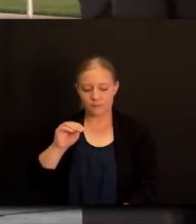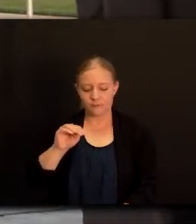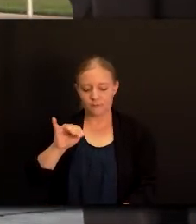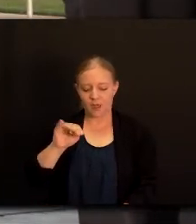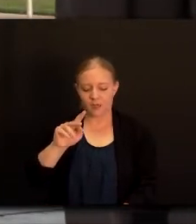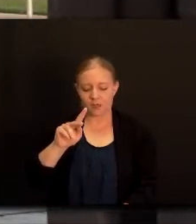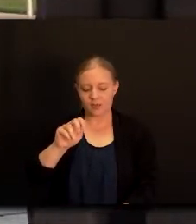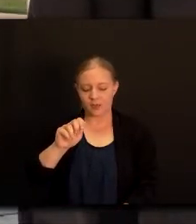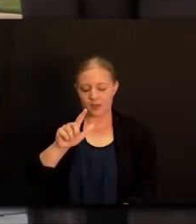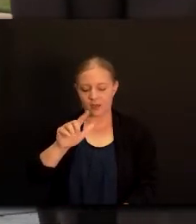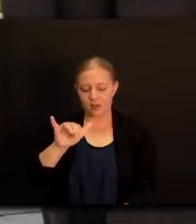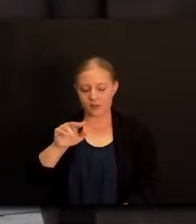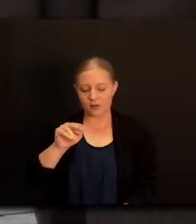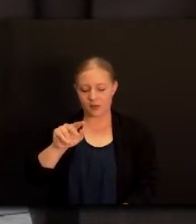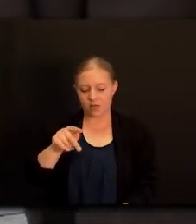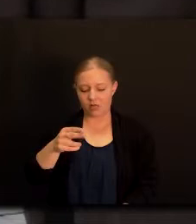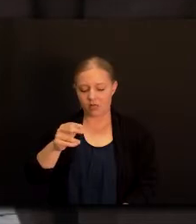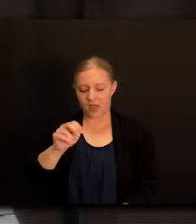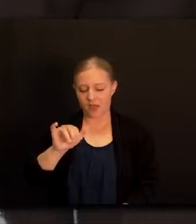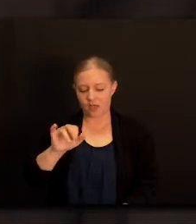Michaelan Thayer.